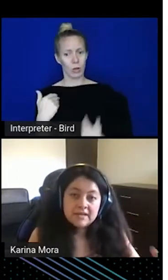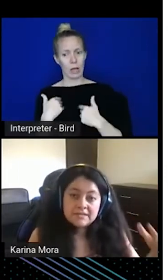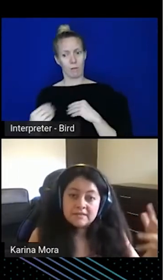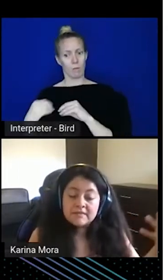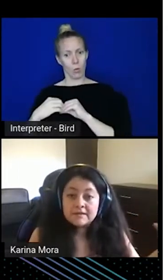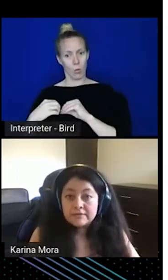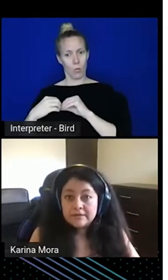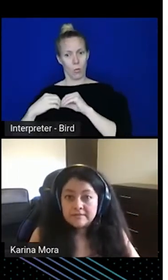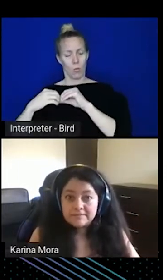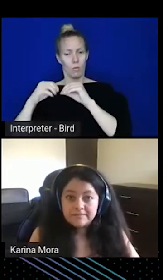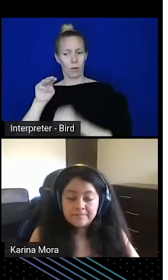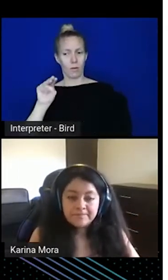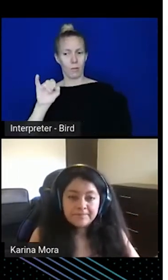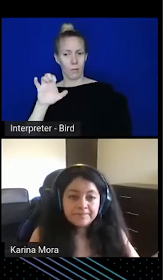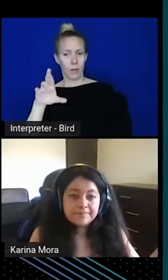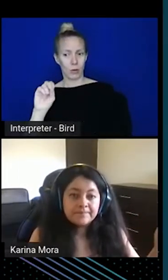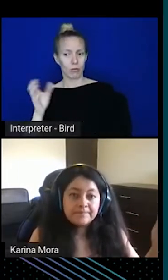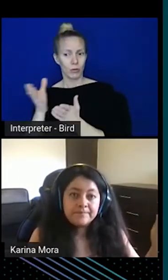these challenges increase.